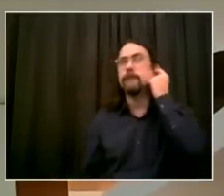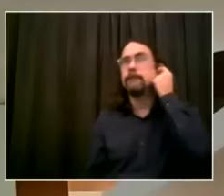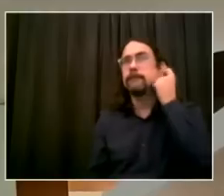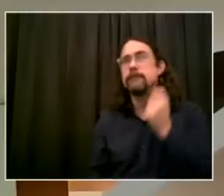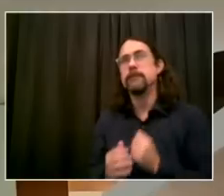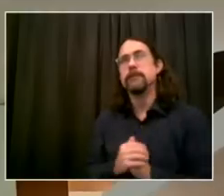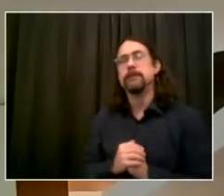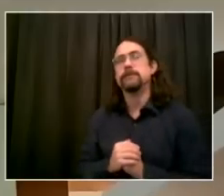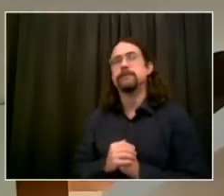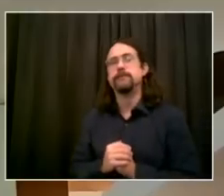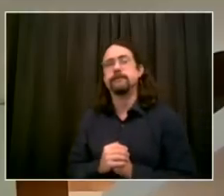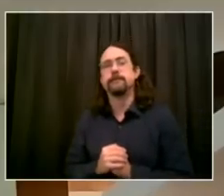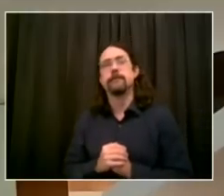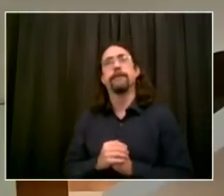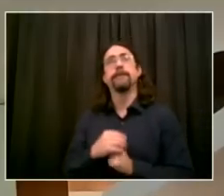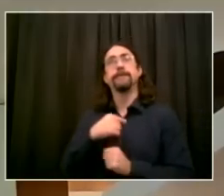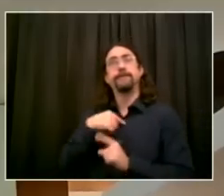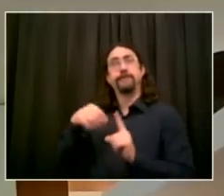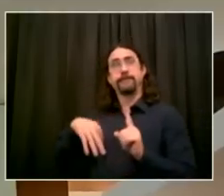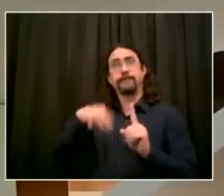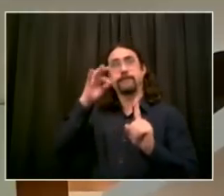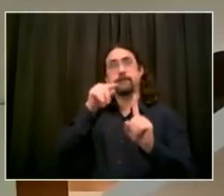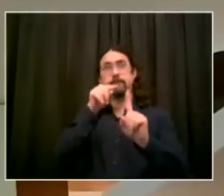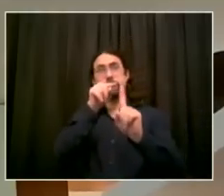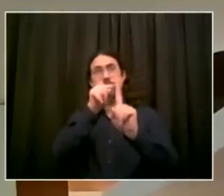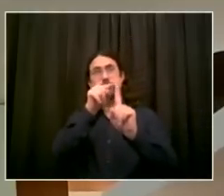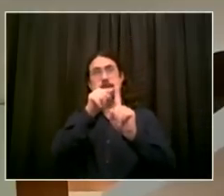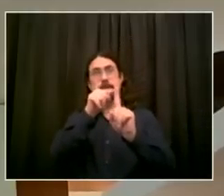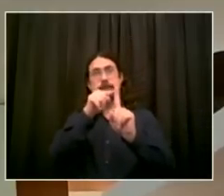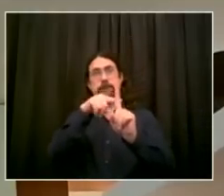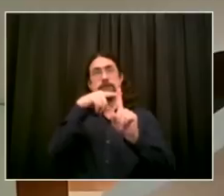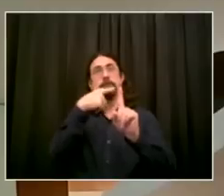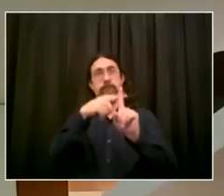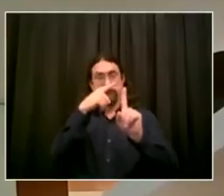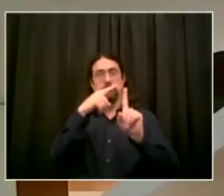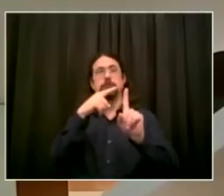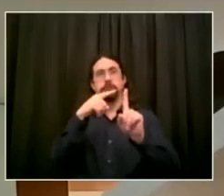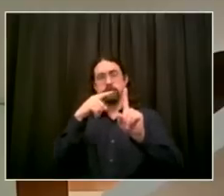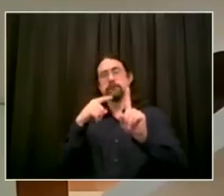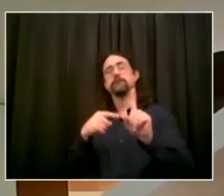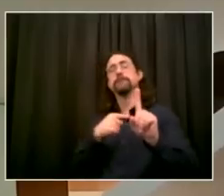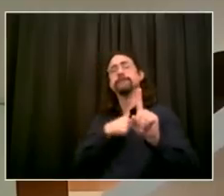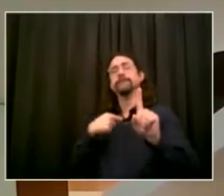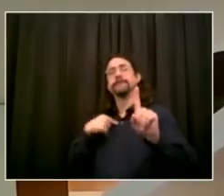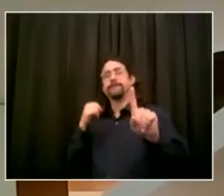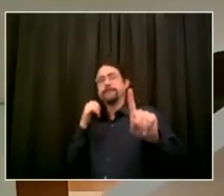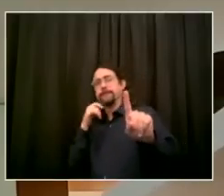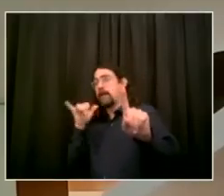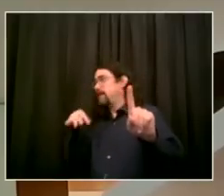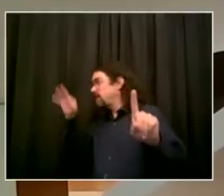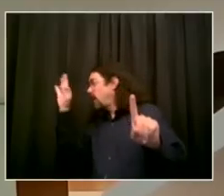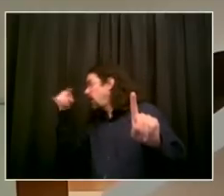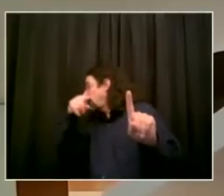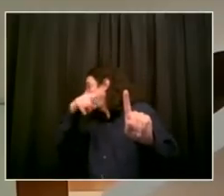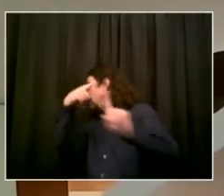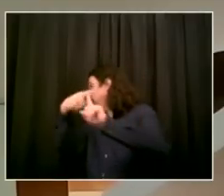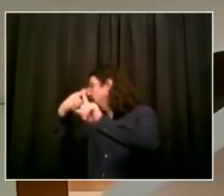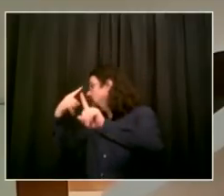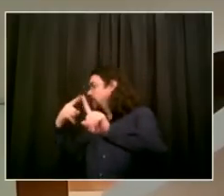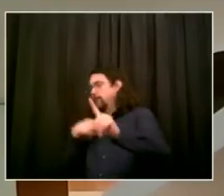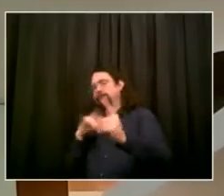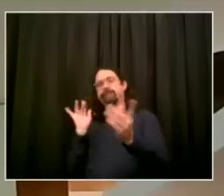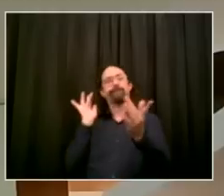reaching 80%. Across the rest of New York City, we're reaching a higher number, 90%. So we have a little bit more work to do there with